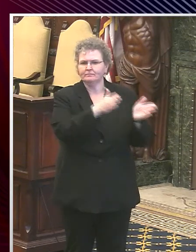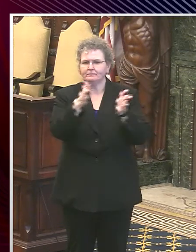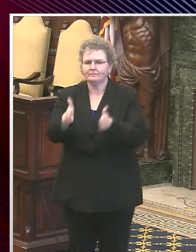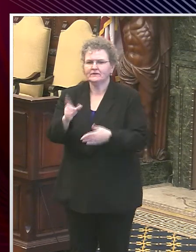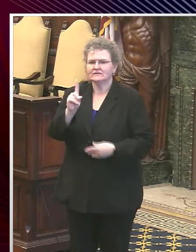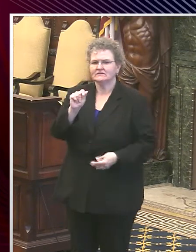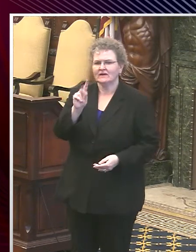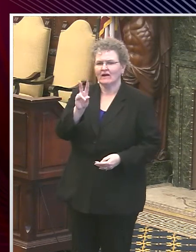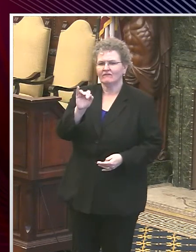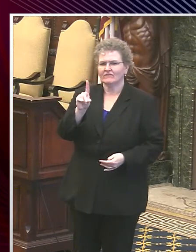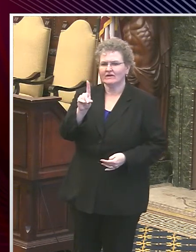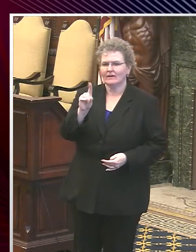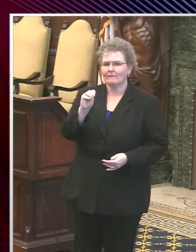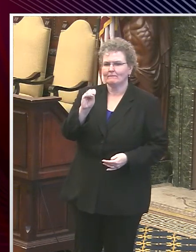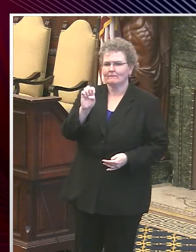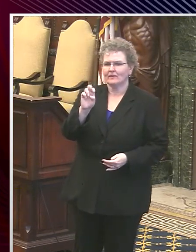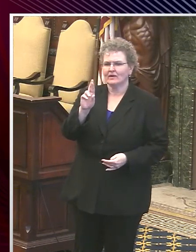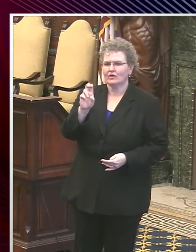Merrill of Philadelphia Magazine.